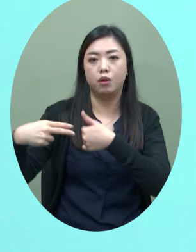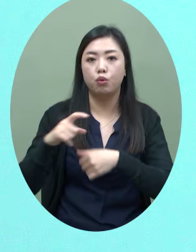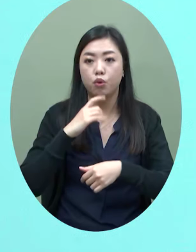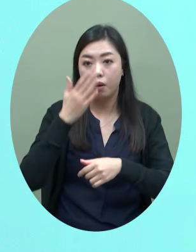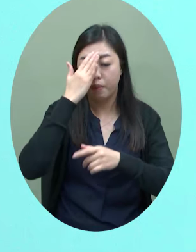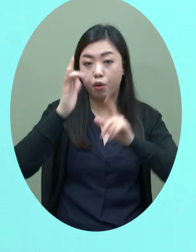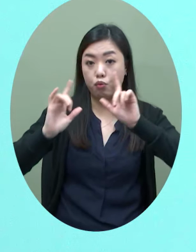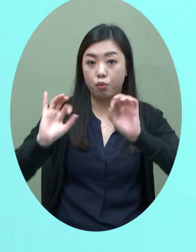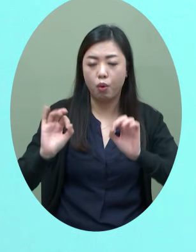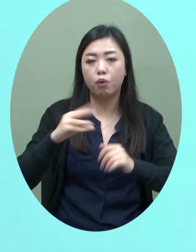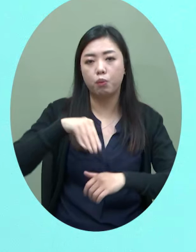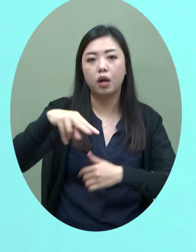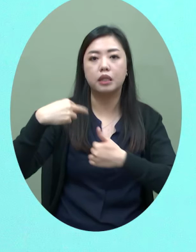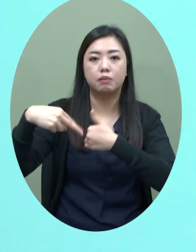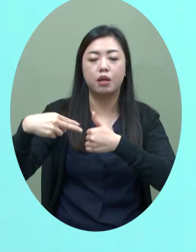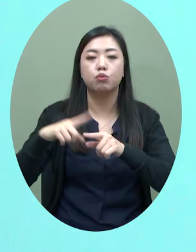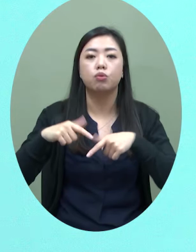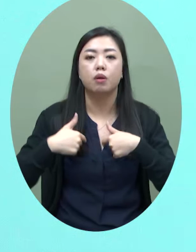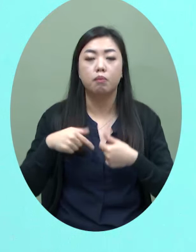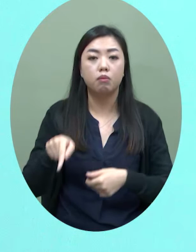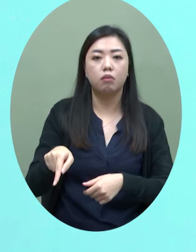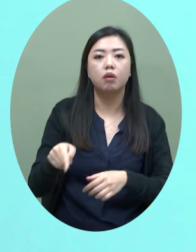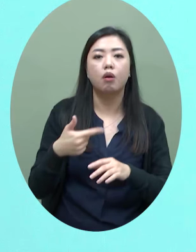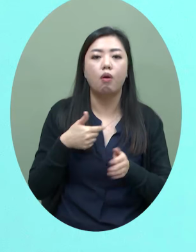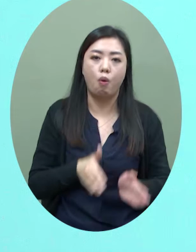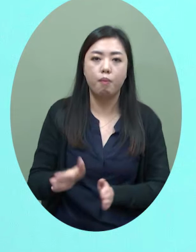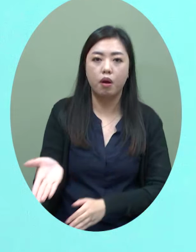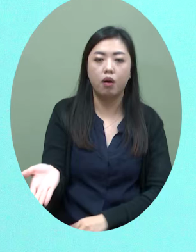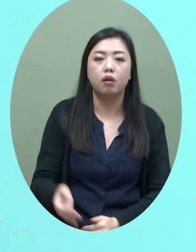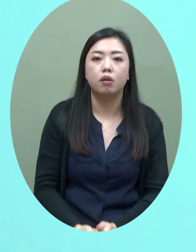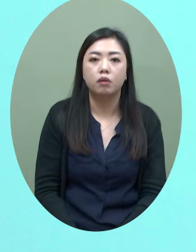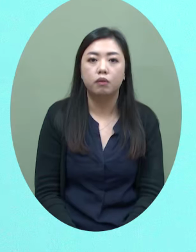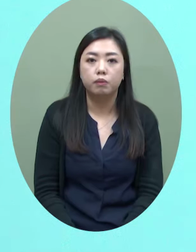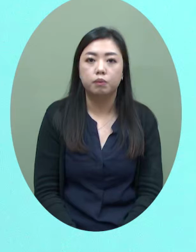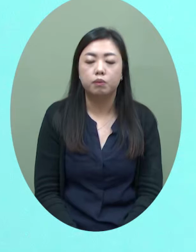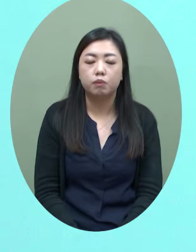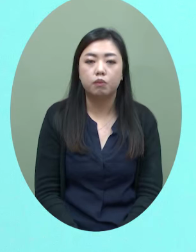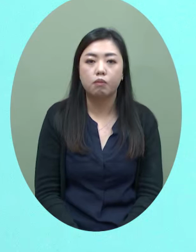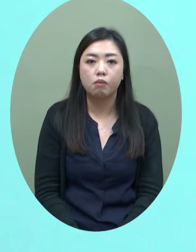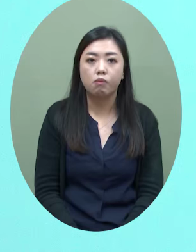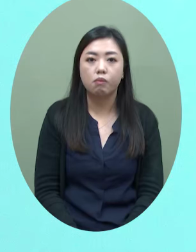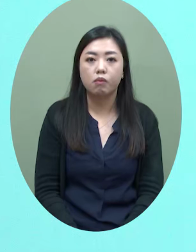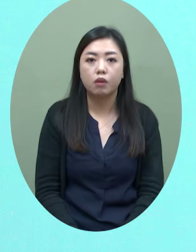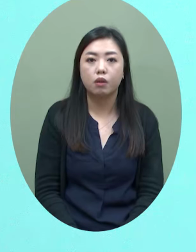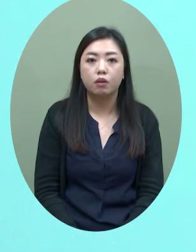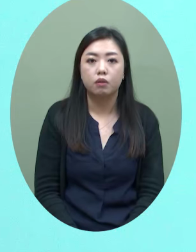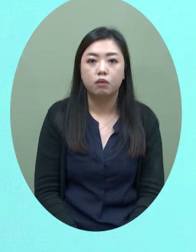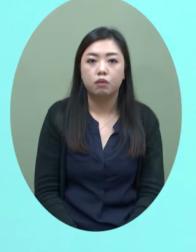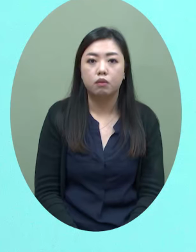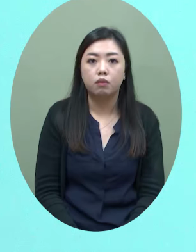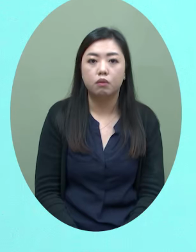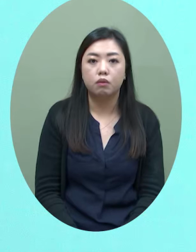is the same arrangement. But we are a compassionate government, so we have been applying